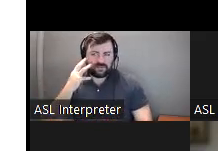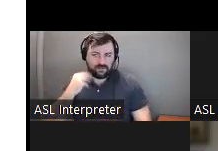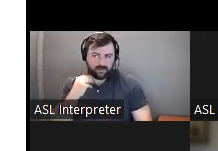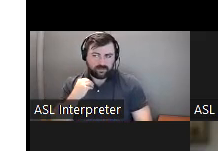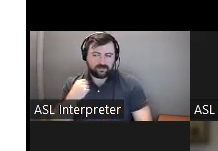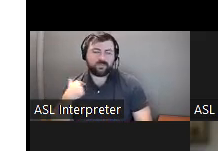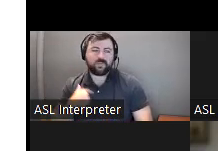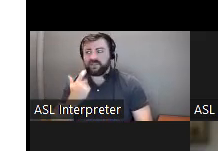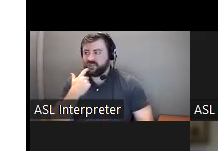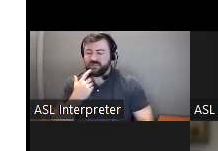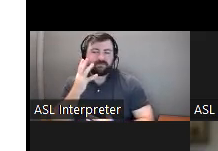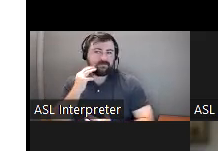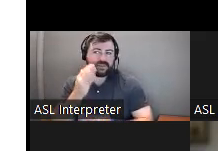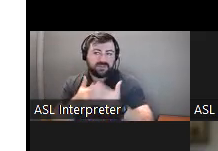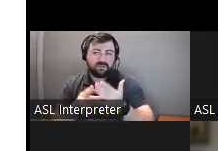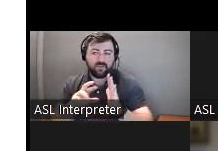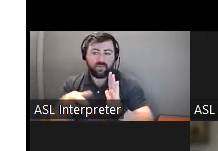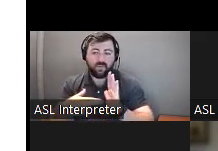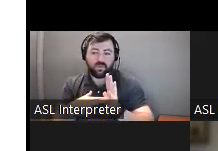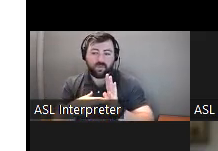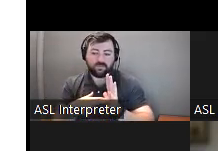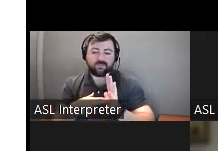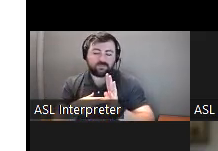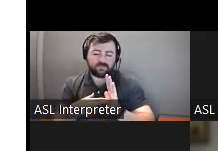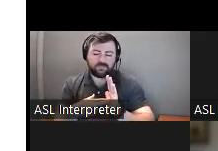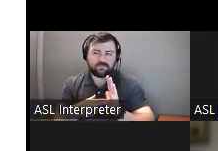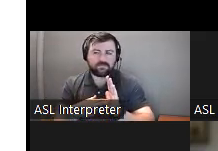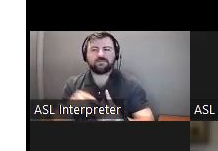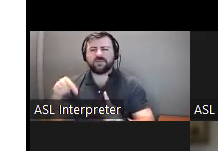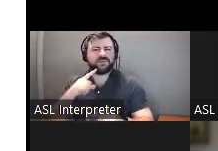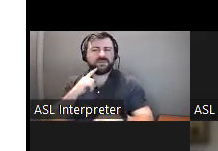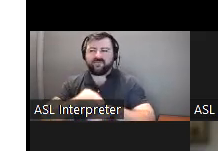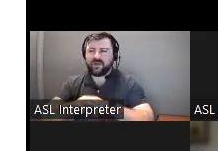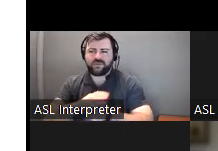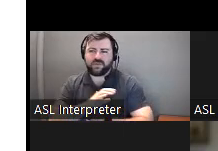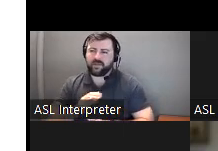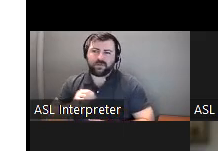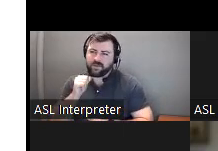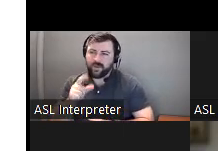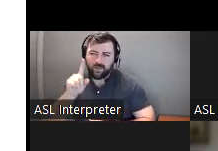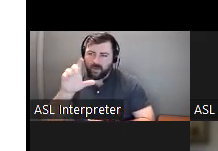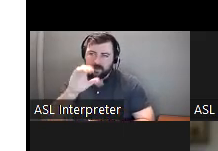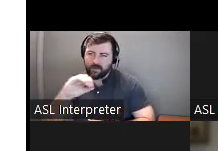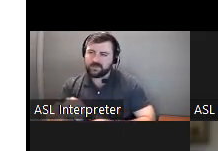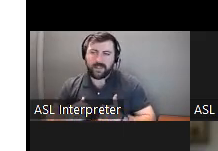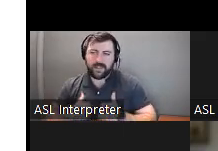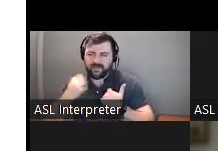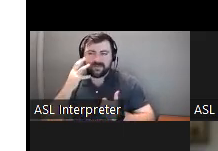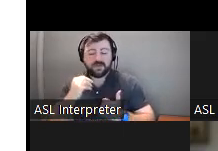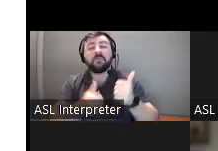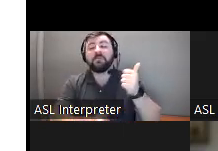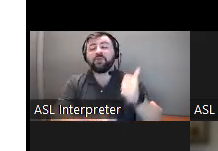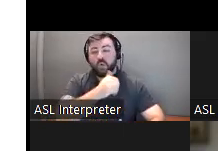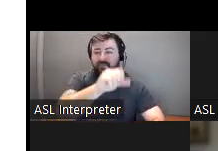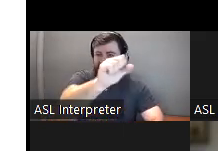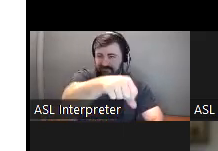the roles, and as you can see, this advisory council is not 100% lived experience. It is majority, which means